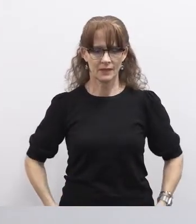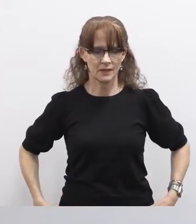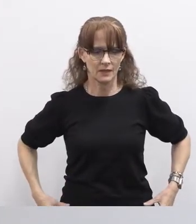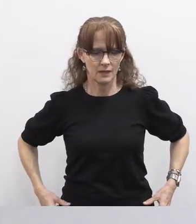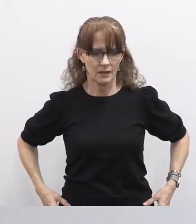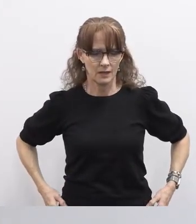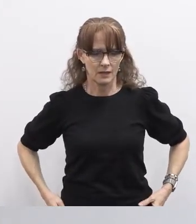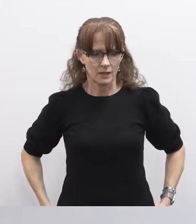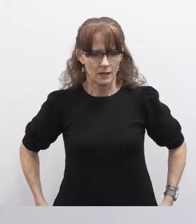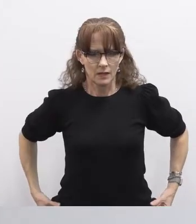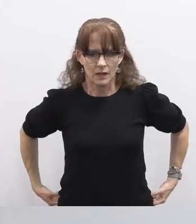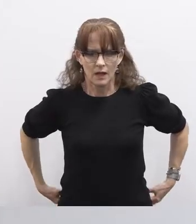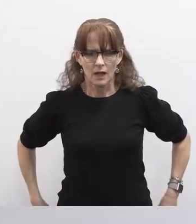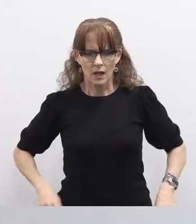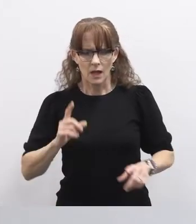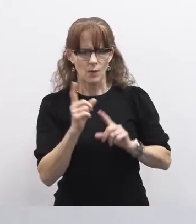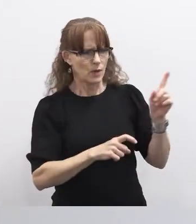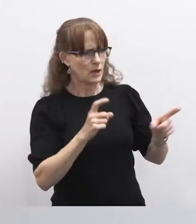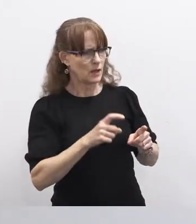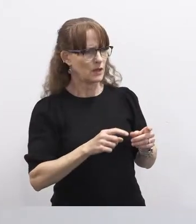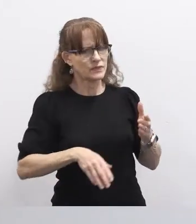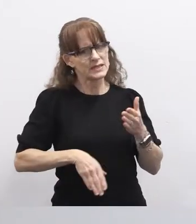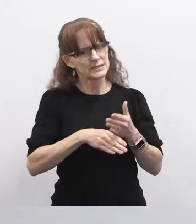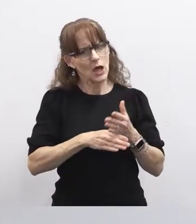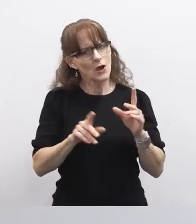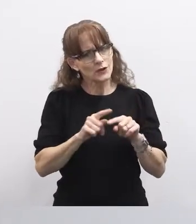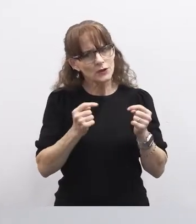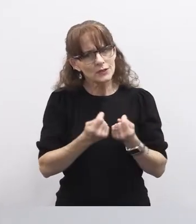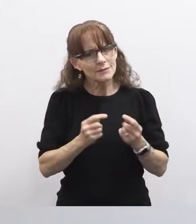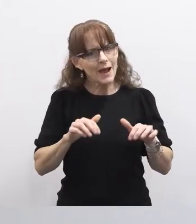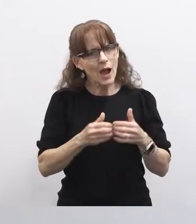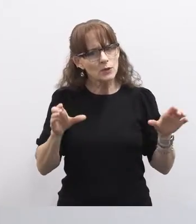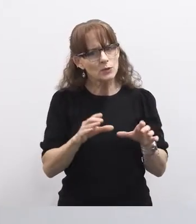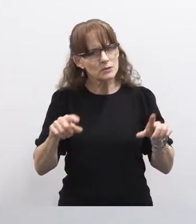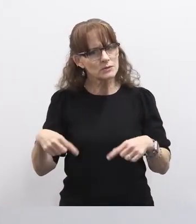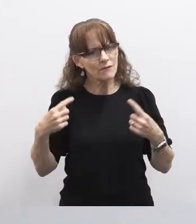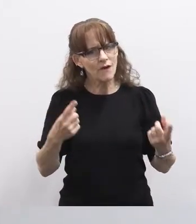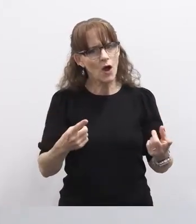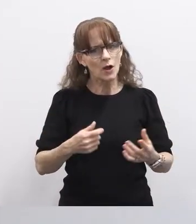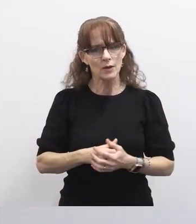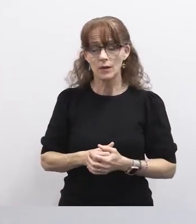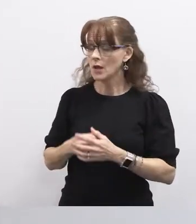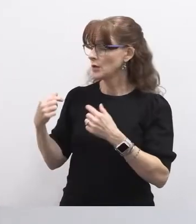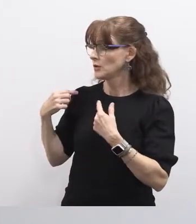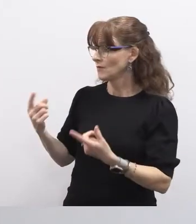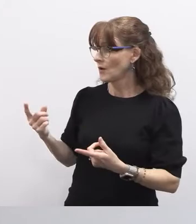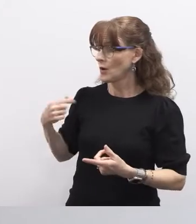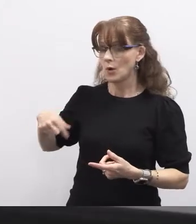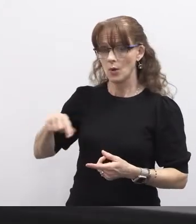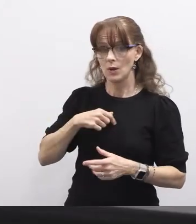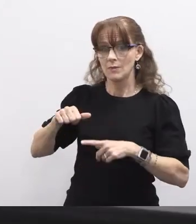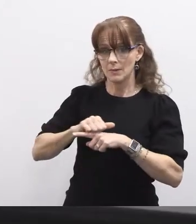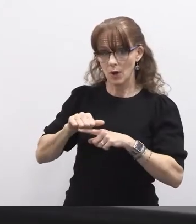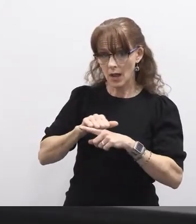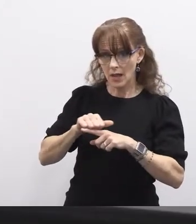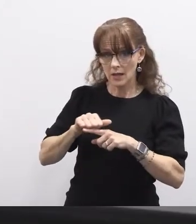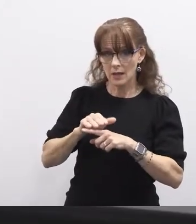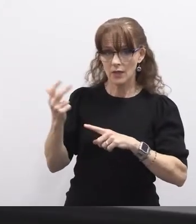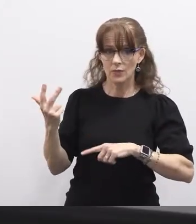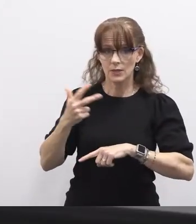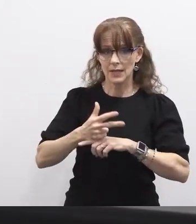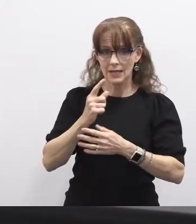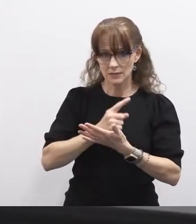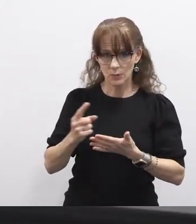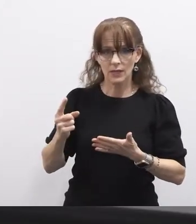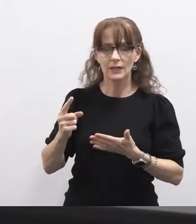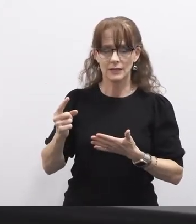I wanted to hear a little bit more about this soccer team of yours. How are you guys doing so far? So far, we have been practicing 3 days a